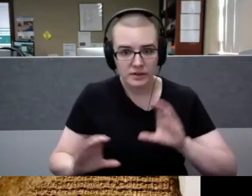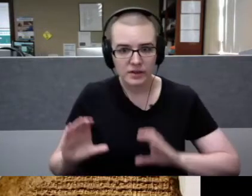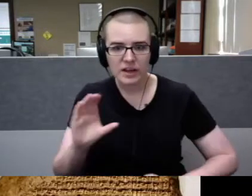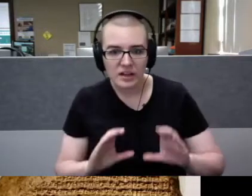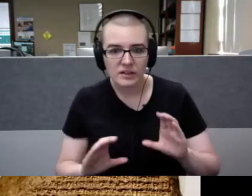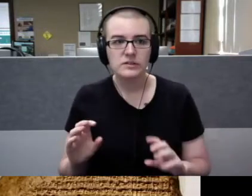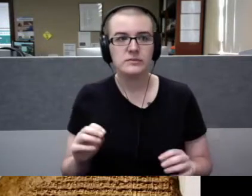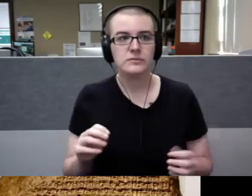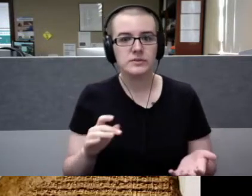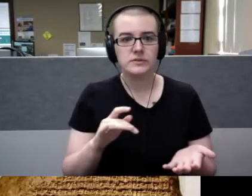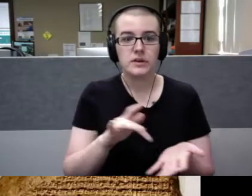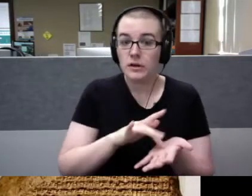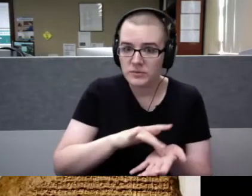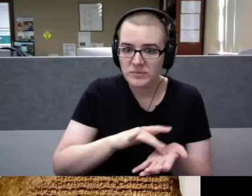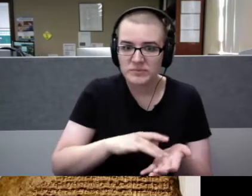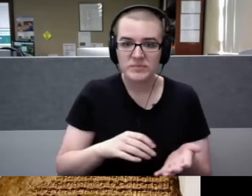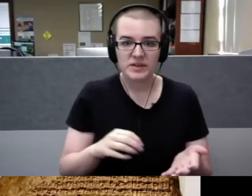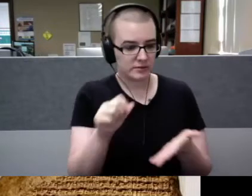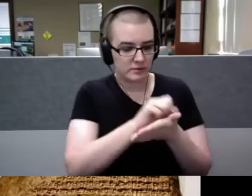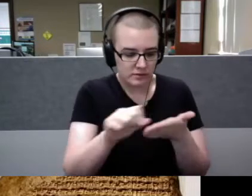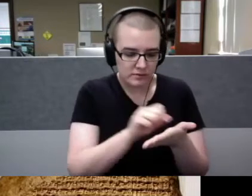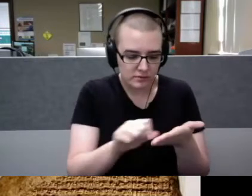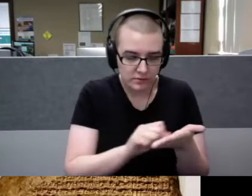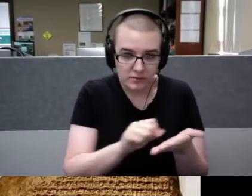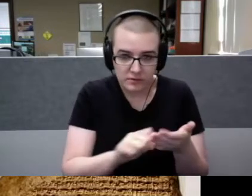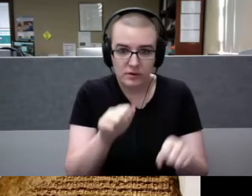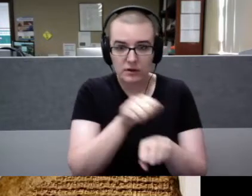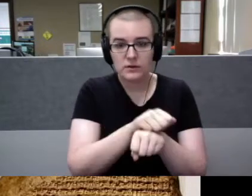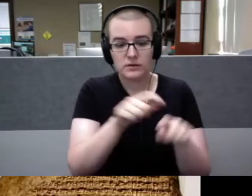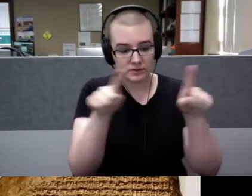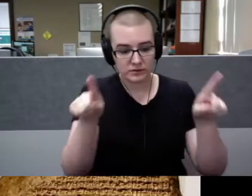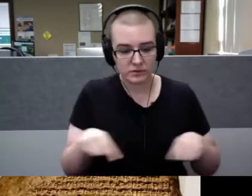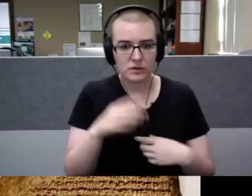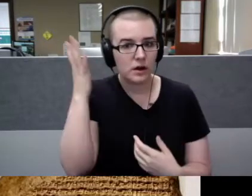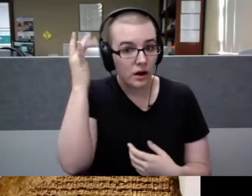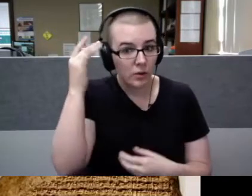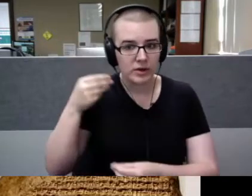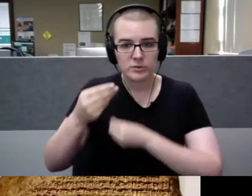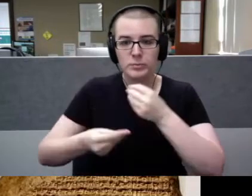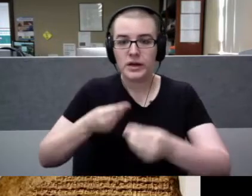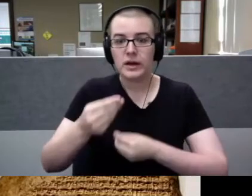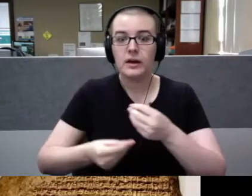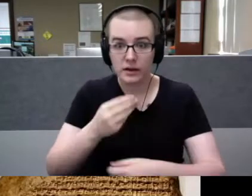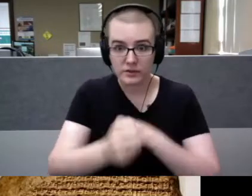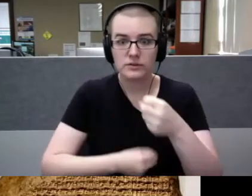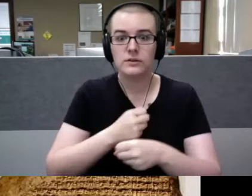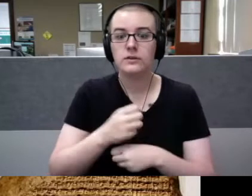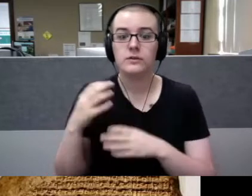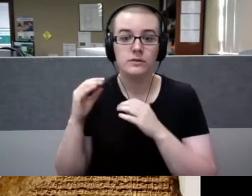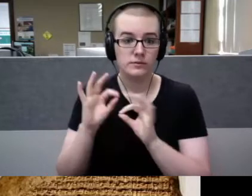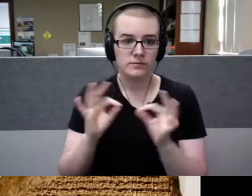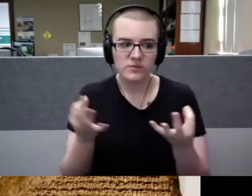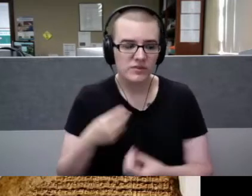medicine. And they were recording these things to pass on that information to others. And that's a great marker of civilization. For